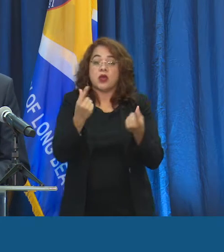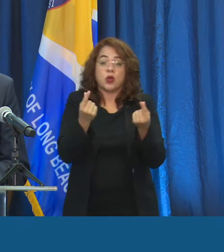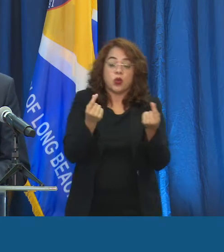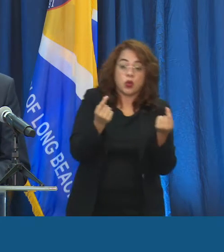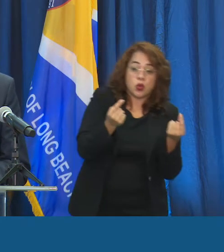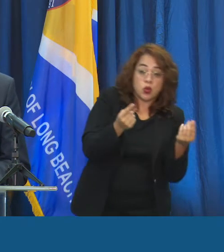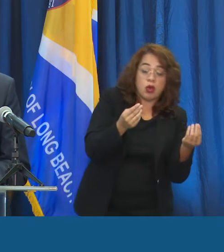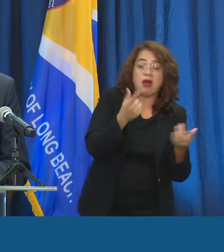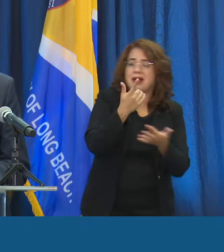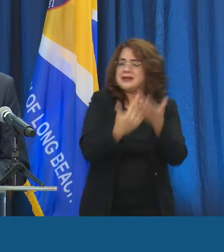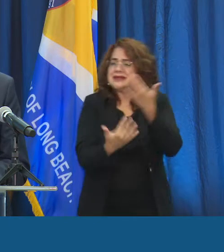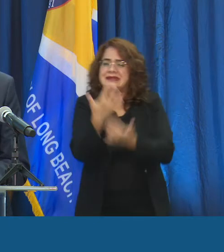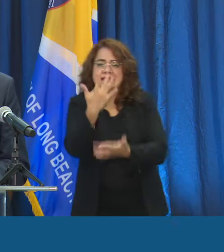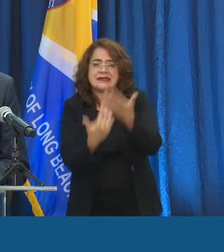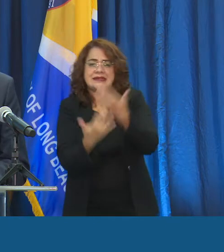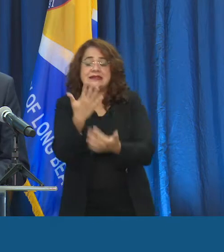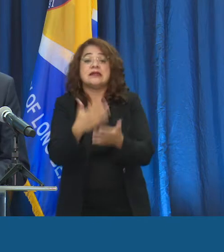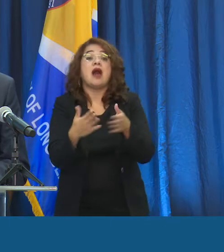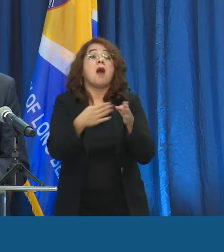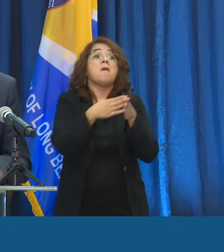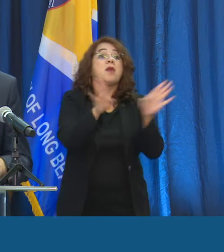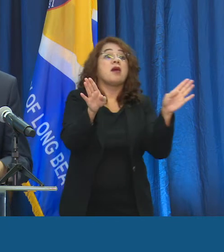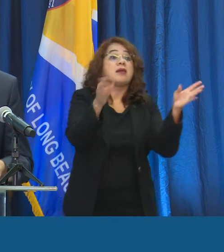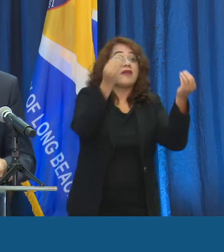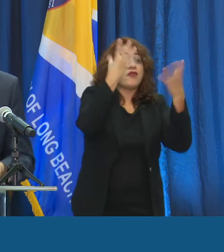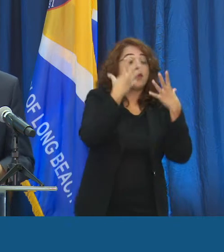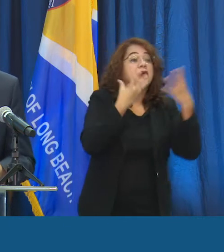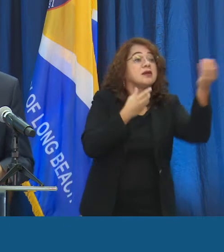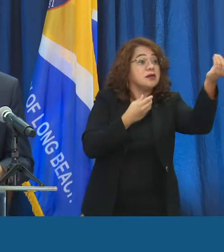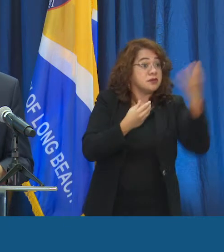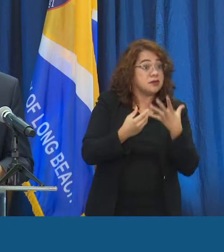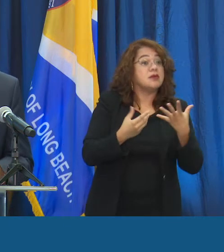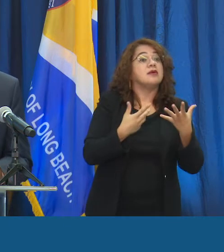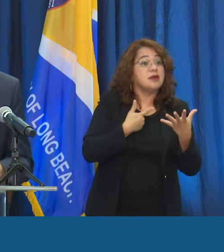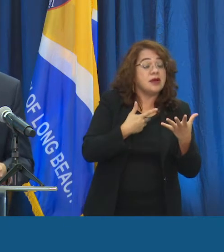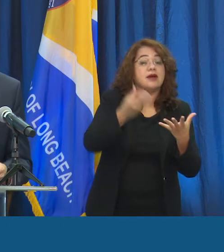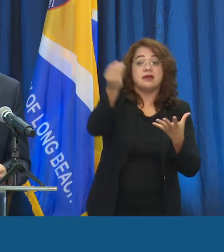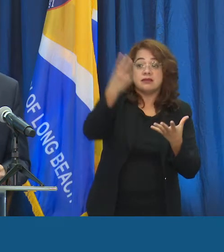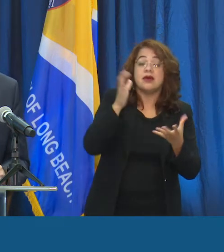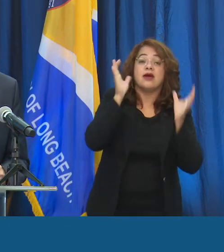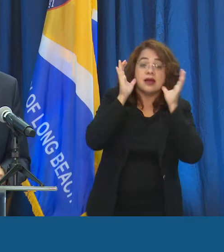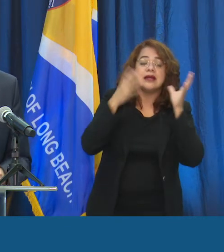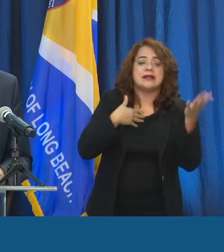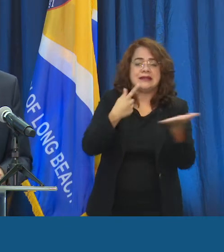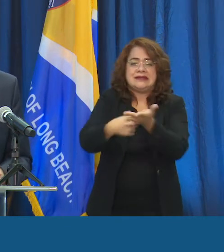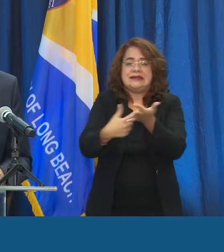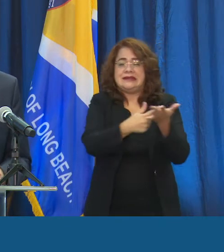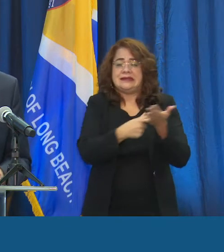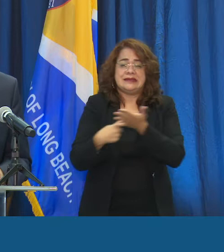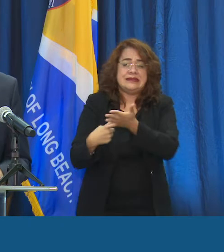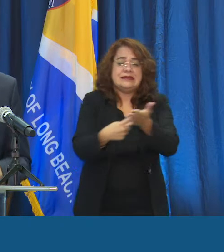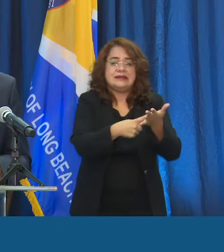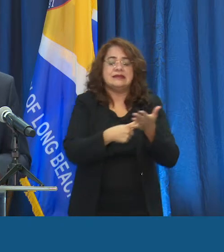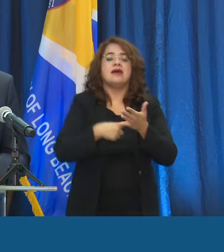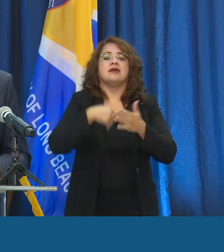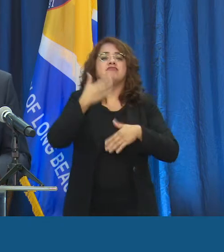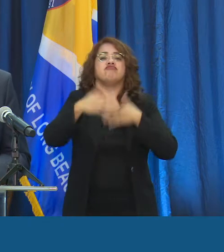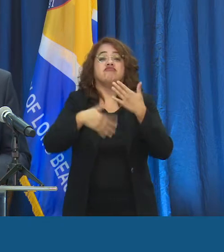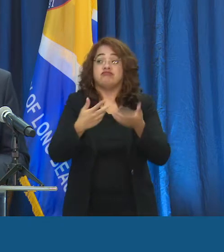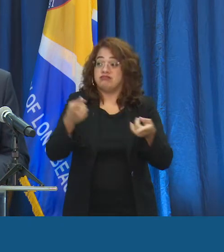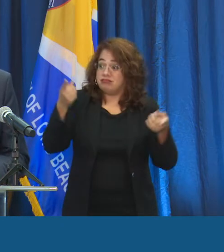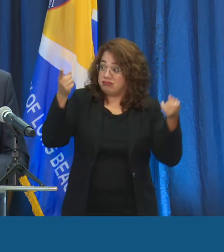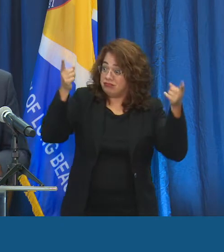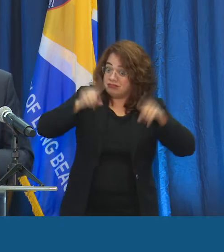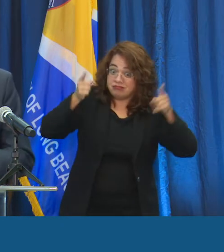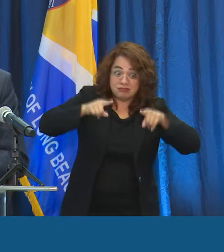massaged by the city council through public input. And that's how our democracy works. So I'd like to start walking you